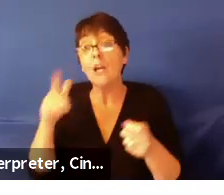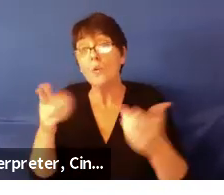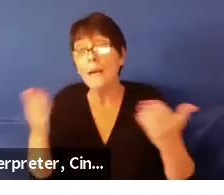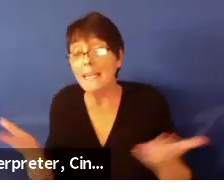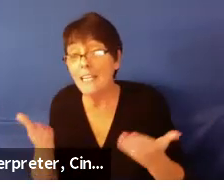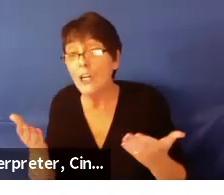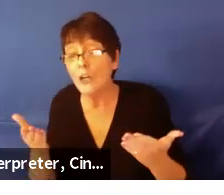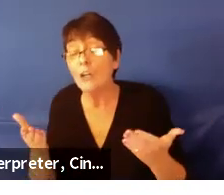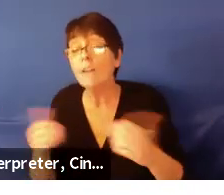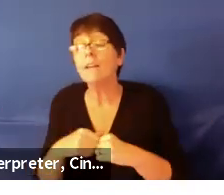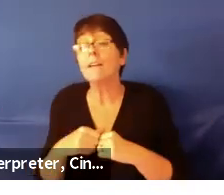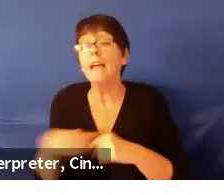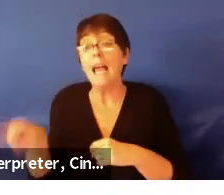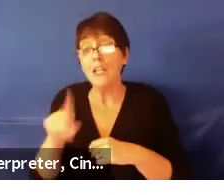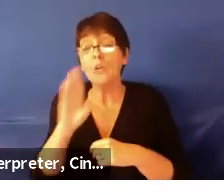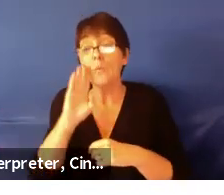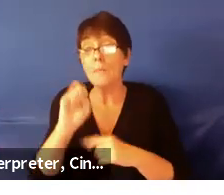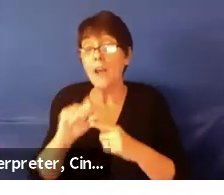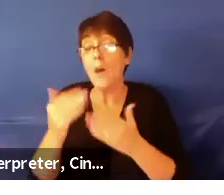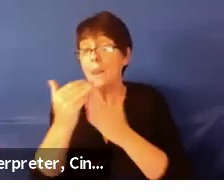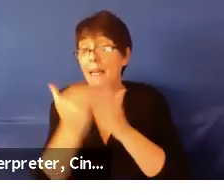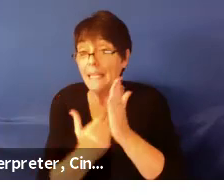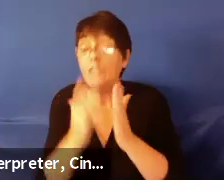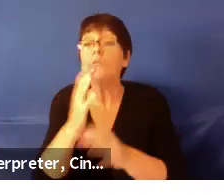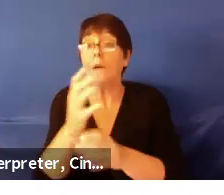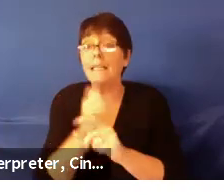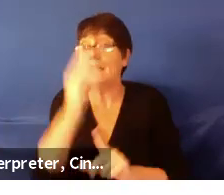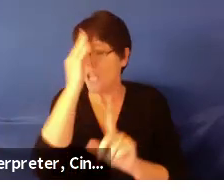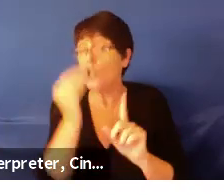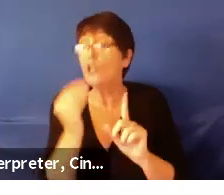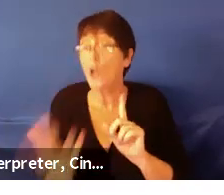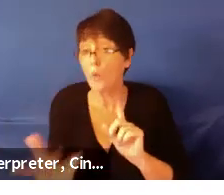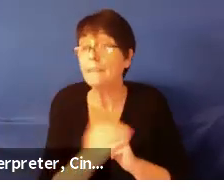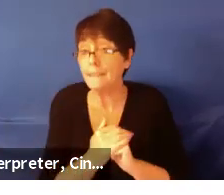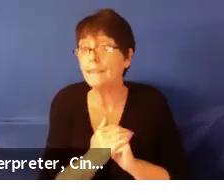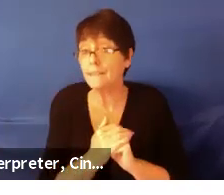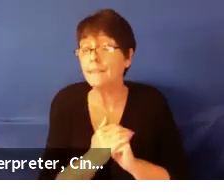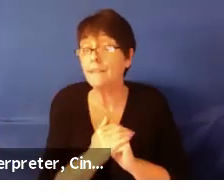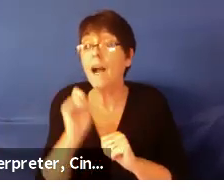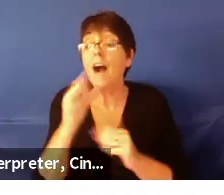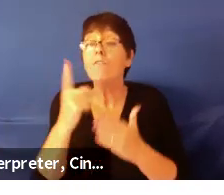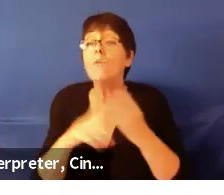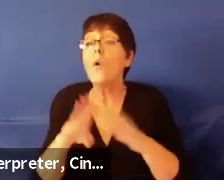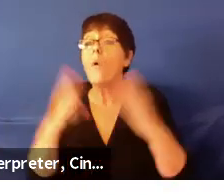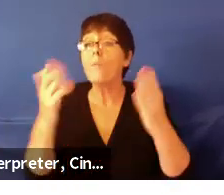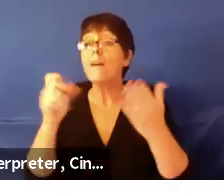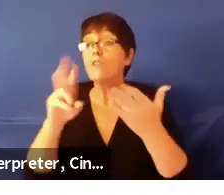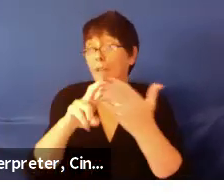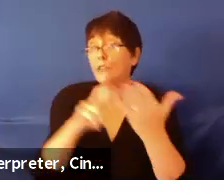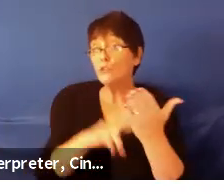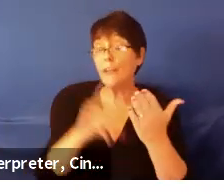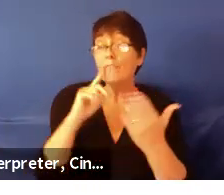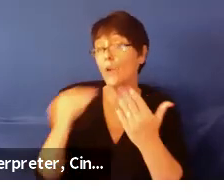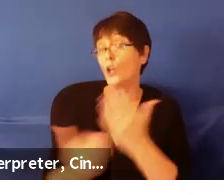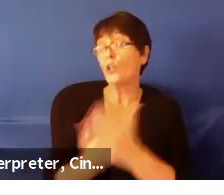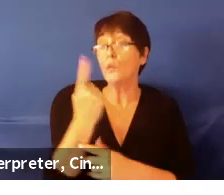you will be on the list and will receive a notice of the opening of the registration for that when